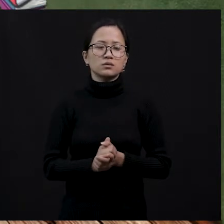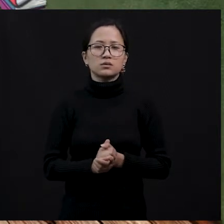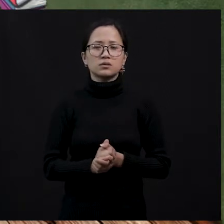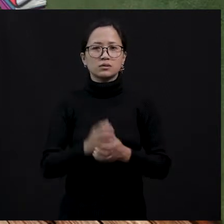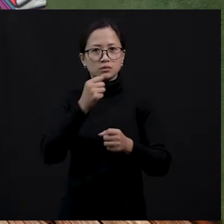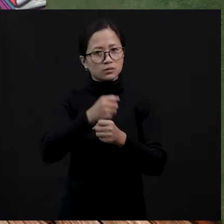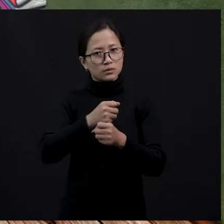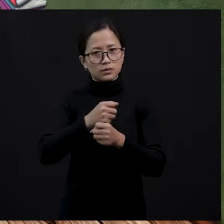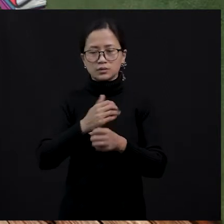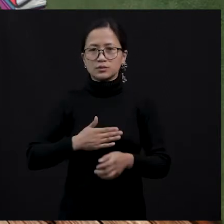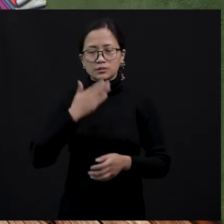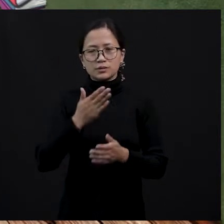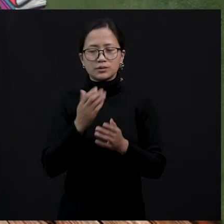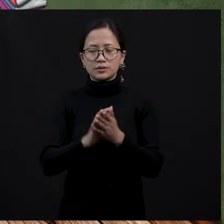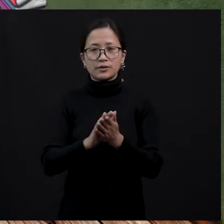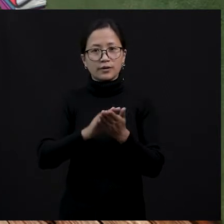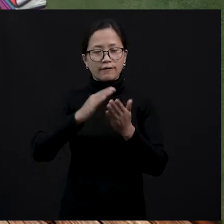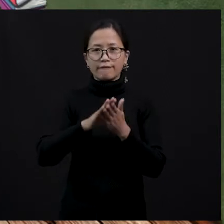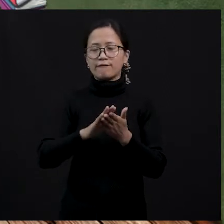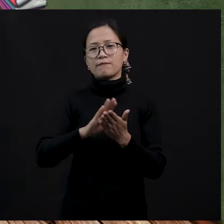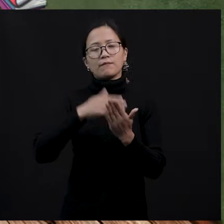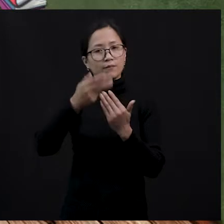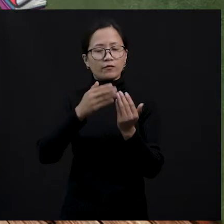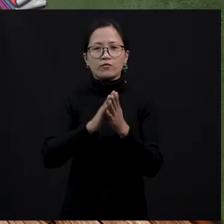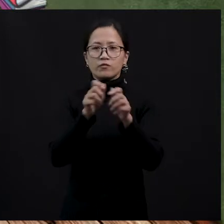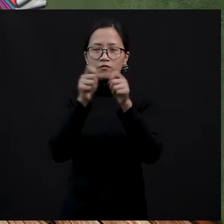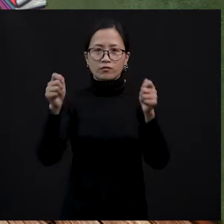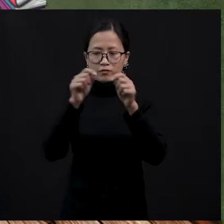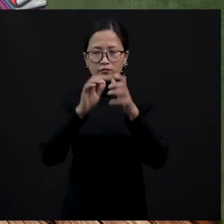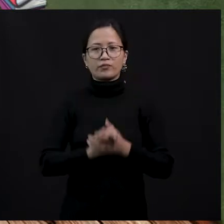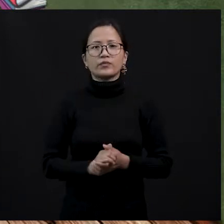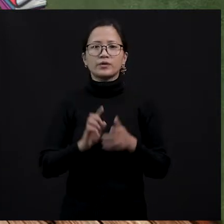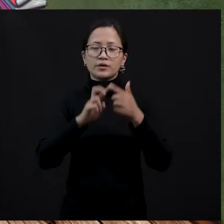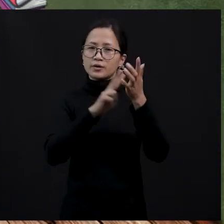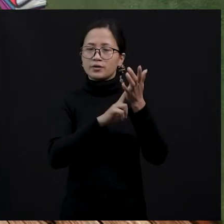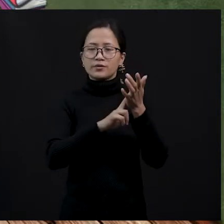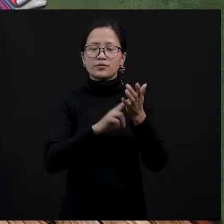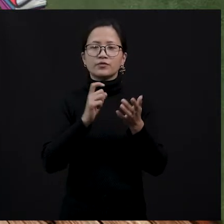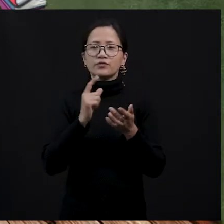a green envelope. Now, do you think this has something to do with Bepin Babu?